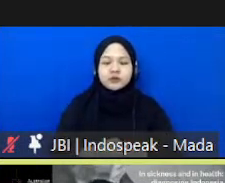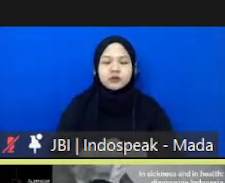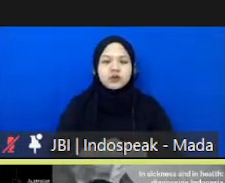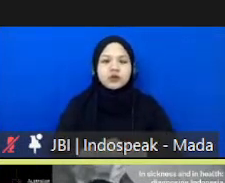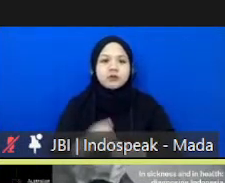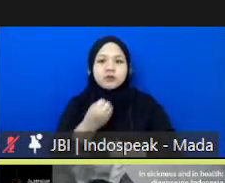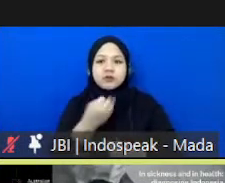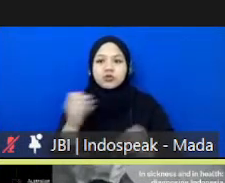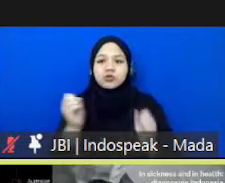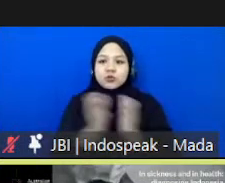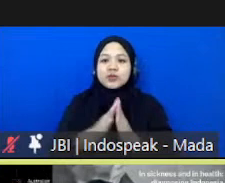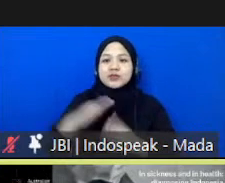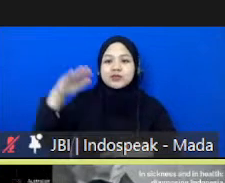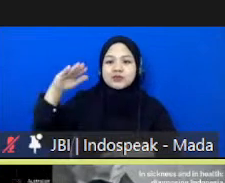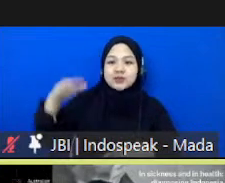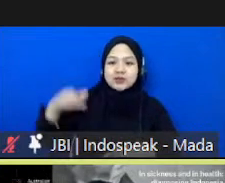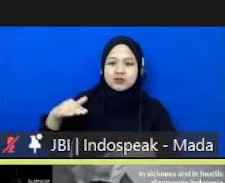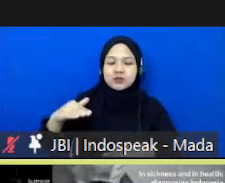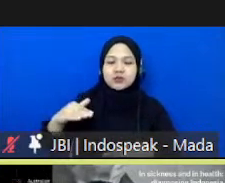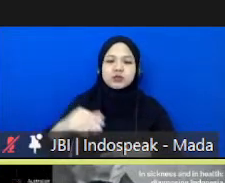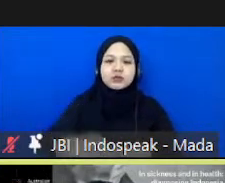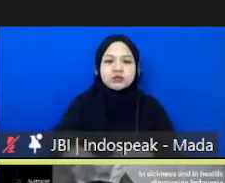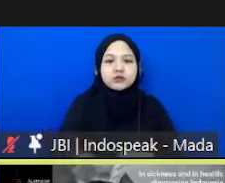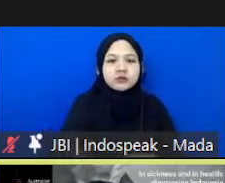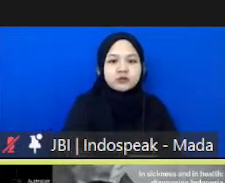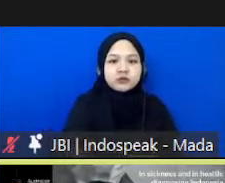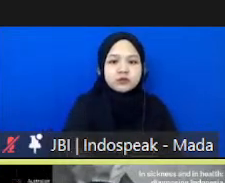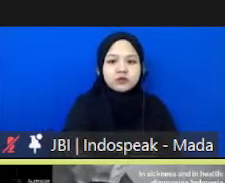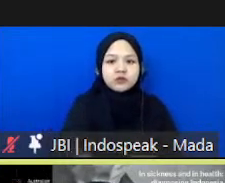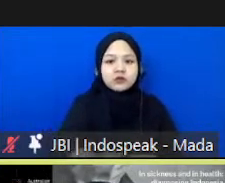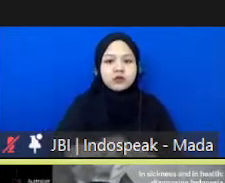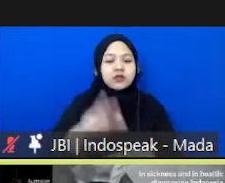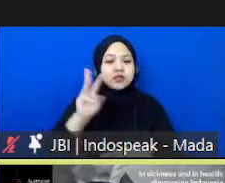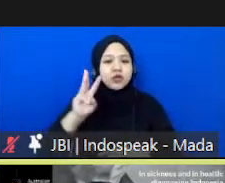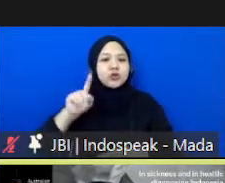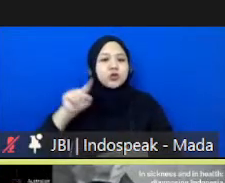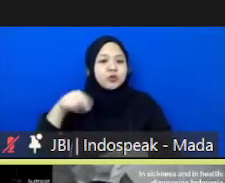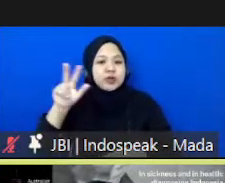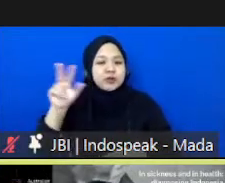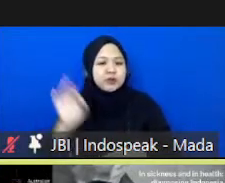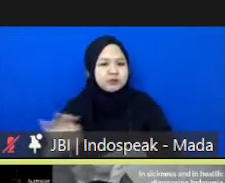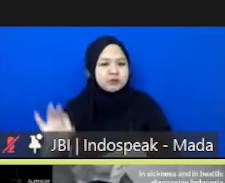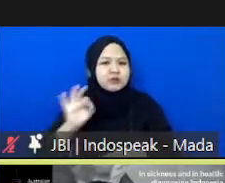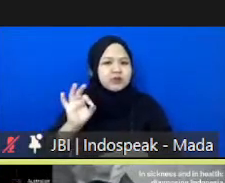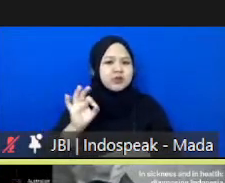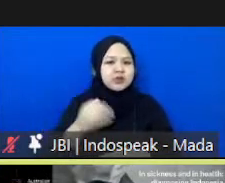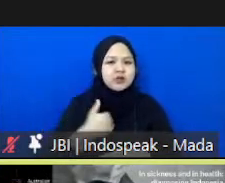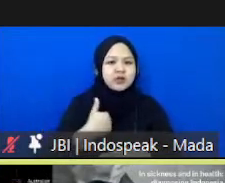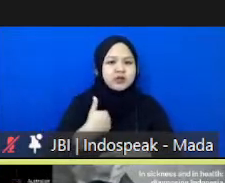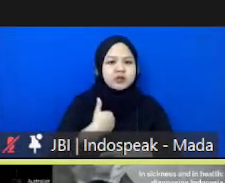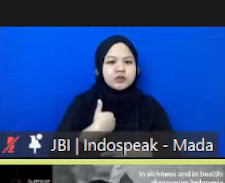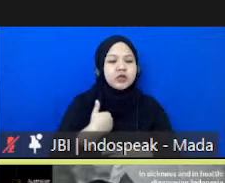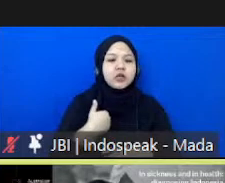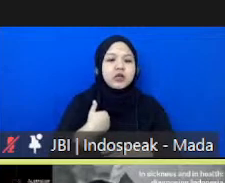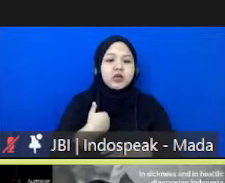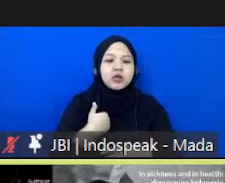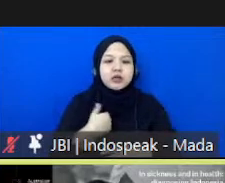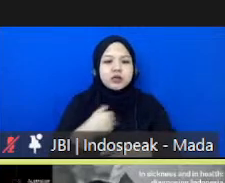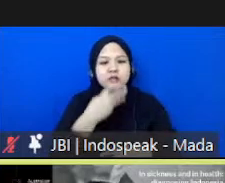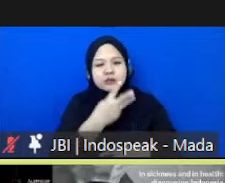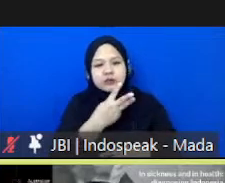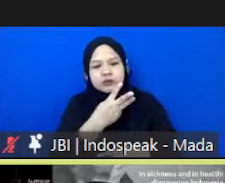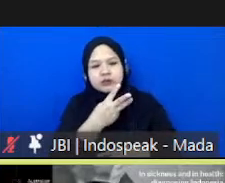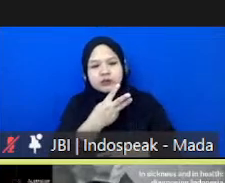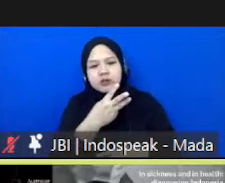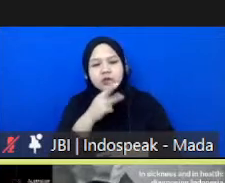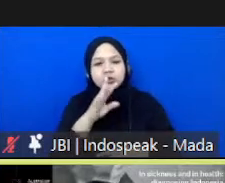stunting. So with 31.8%, it means like 1 in 3 of our under 5 children are actually short